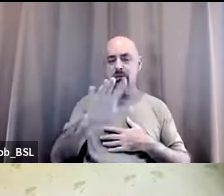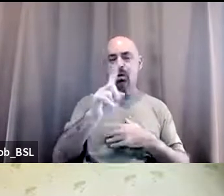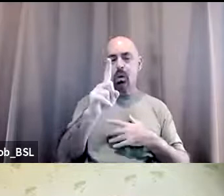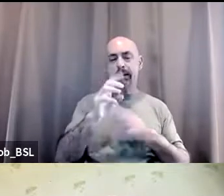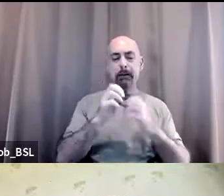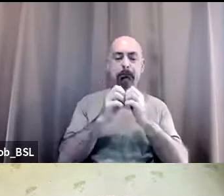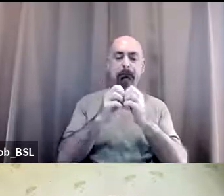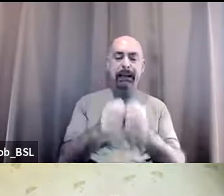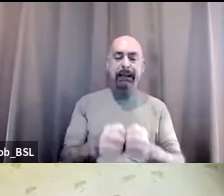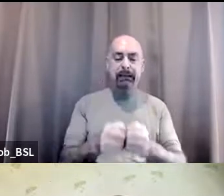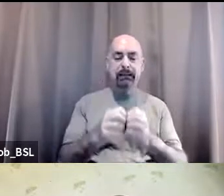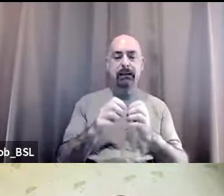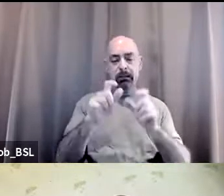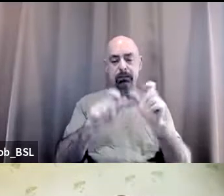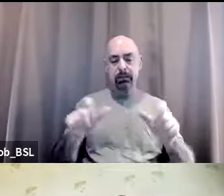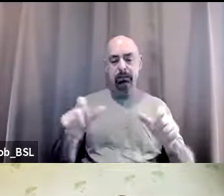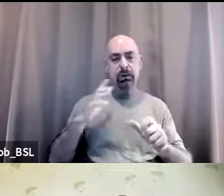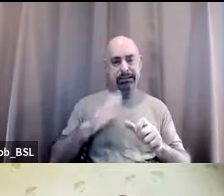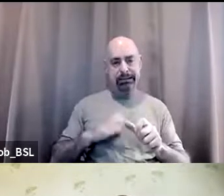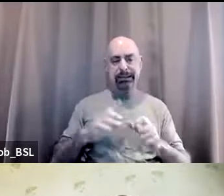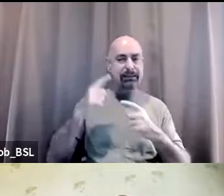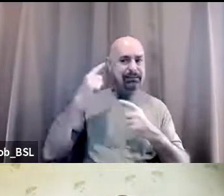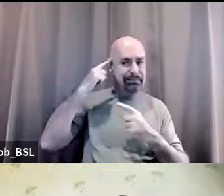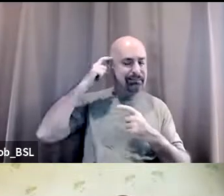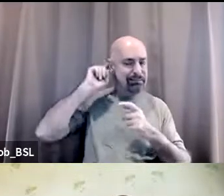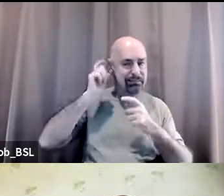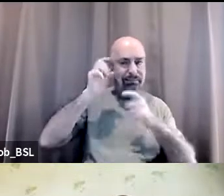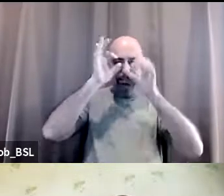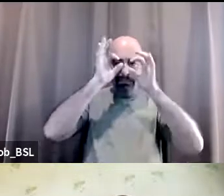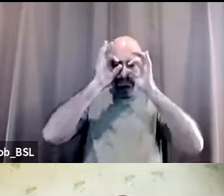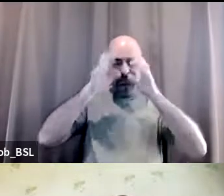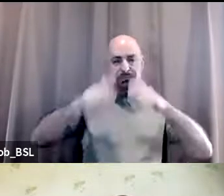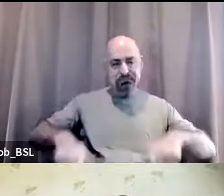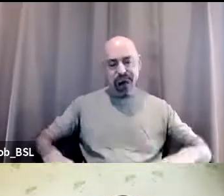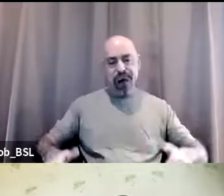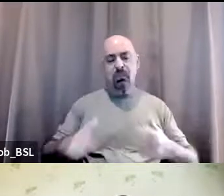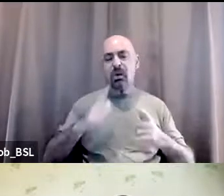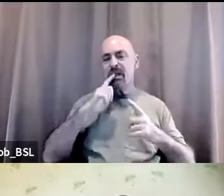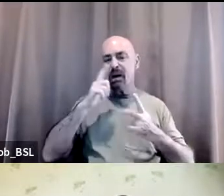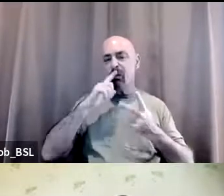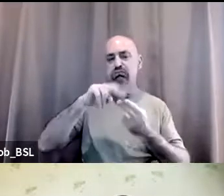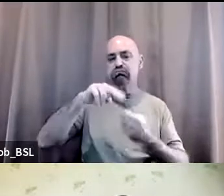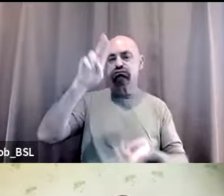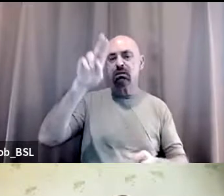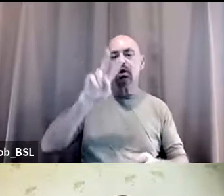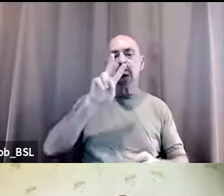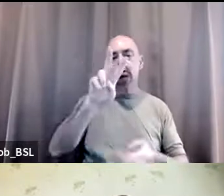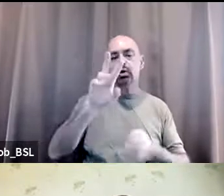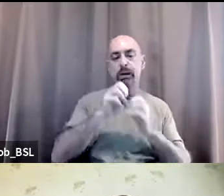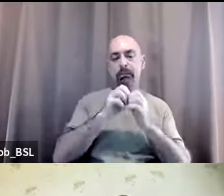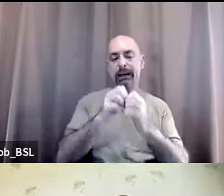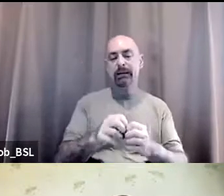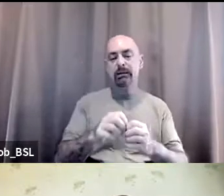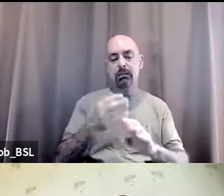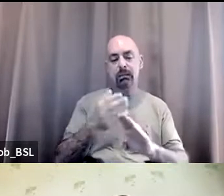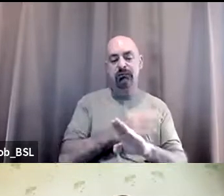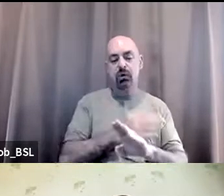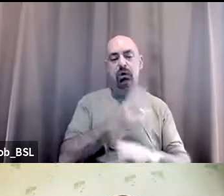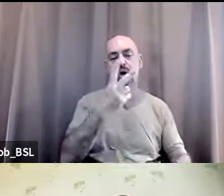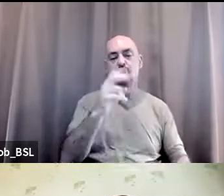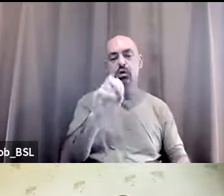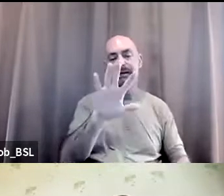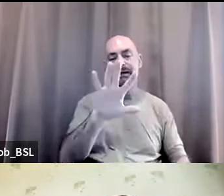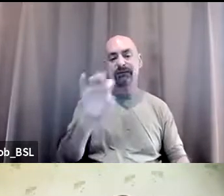access to assistive technologies, and this will increase probably up to around 2 billion by 2050. So the need